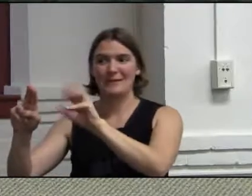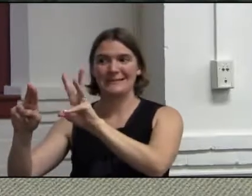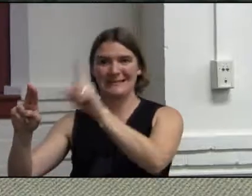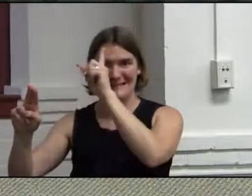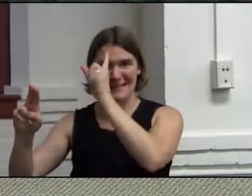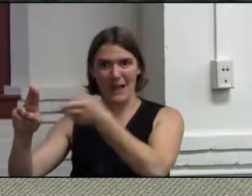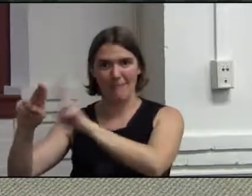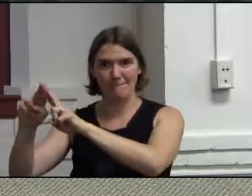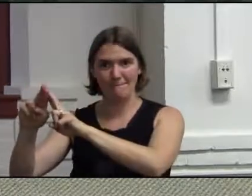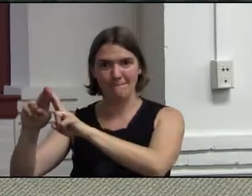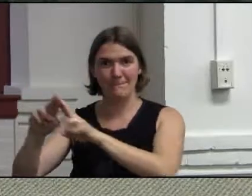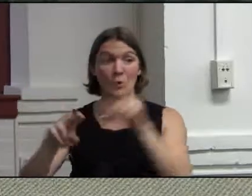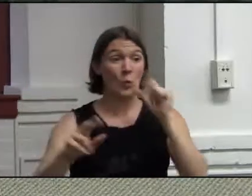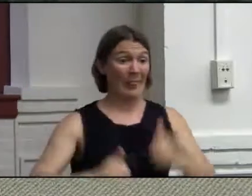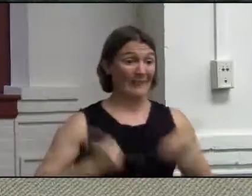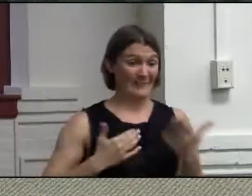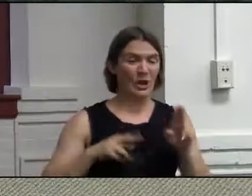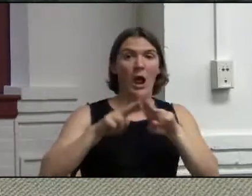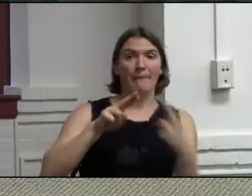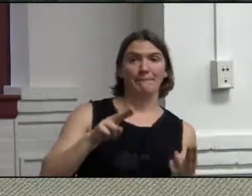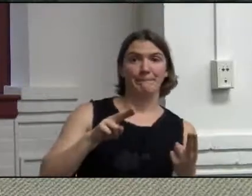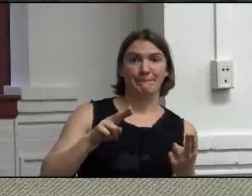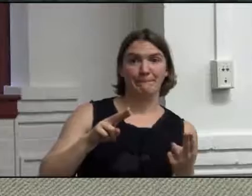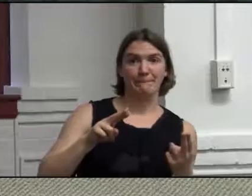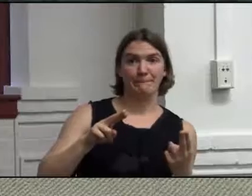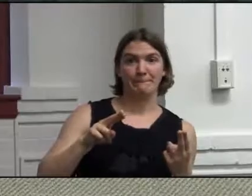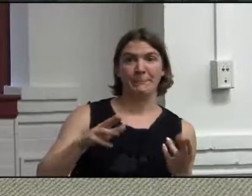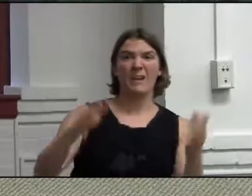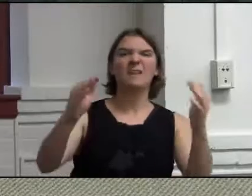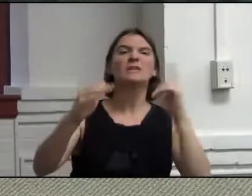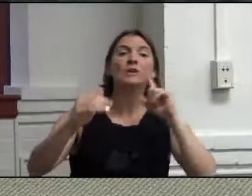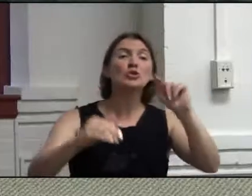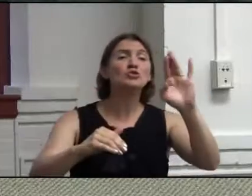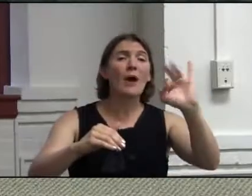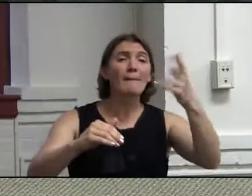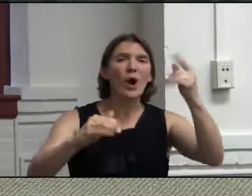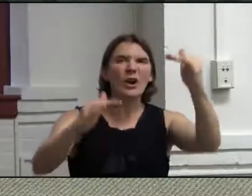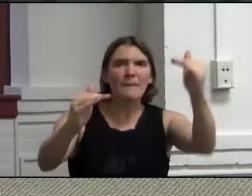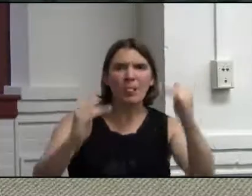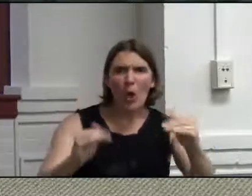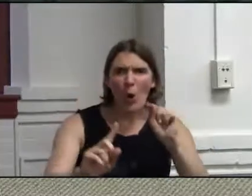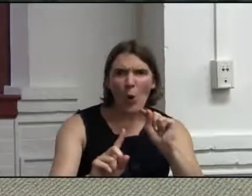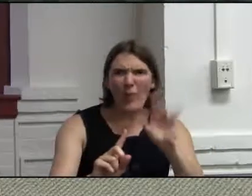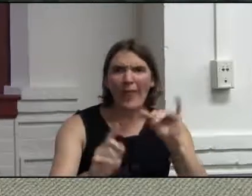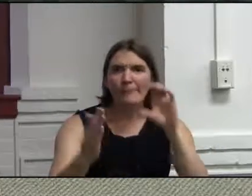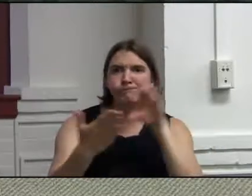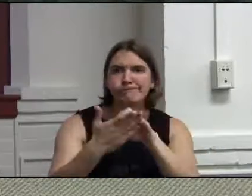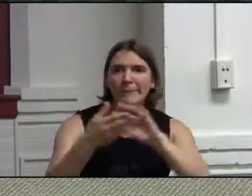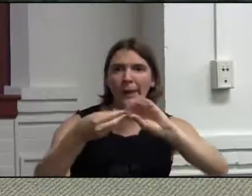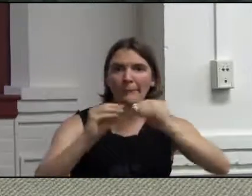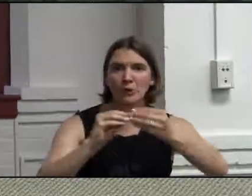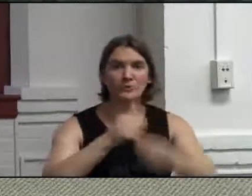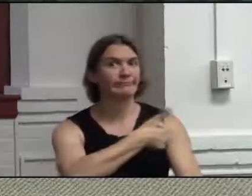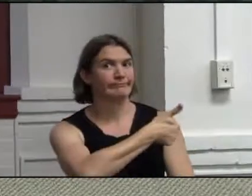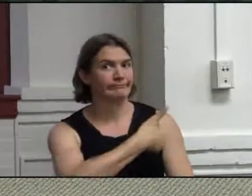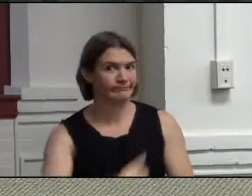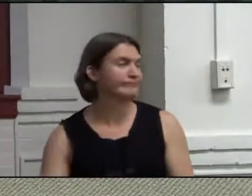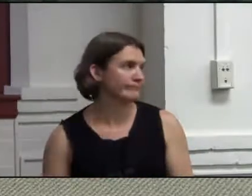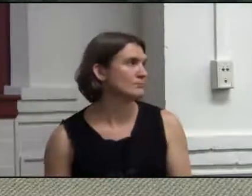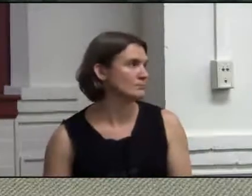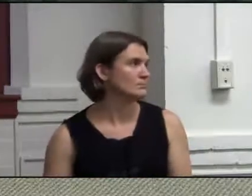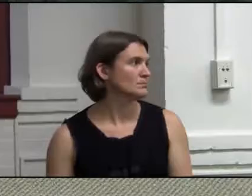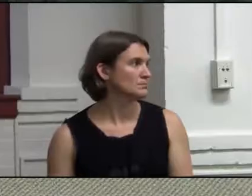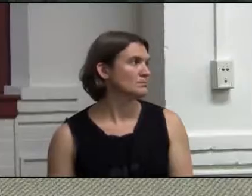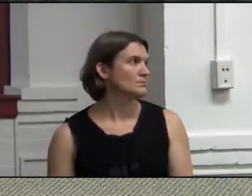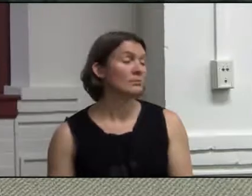cents. You say that right there, under Right, Tri-Park. These two. Yep, Oh, I see. John did show it, thank you. Oh, Yep. Tri-